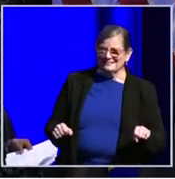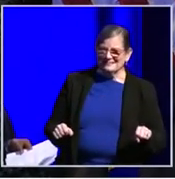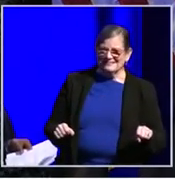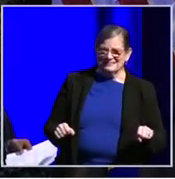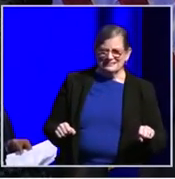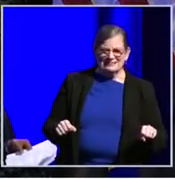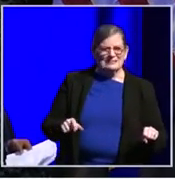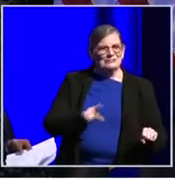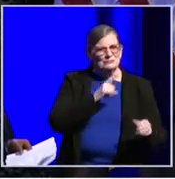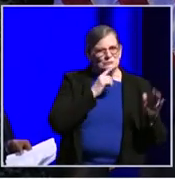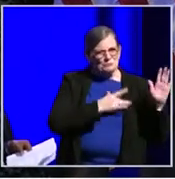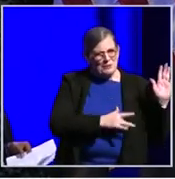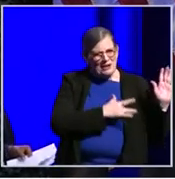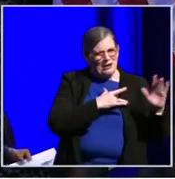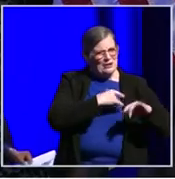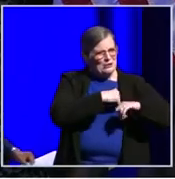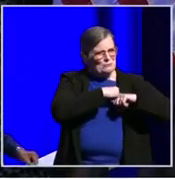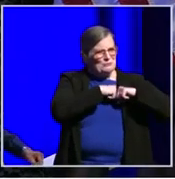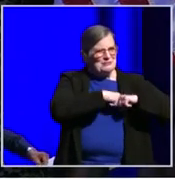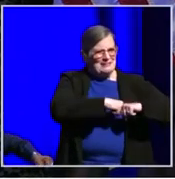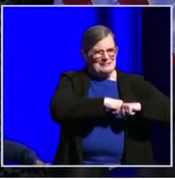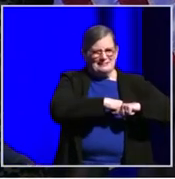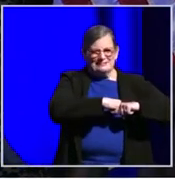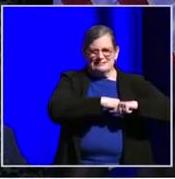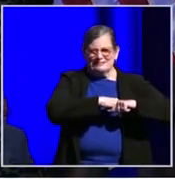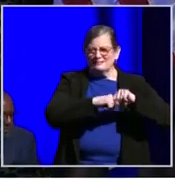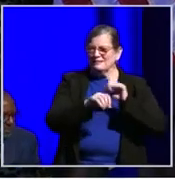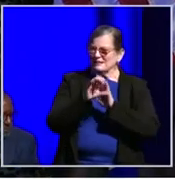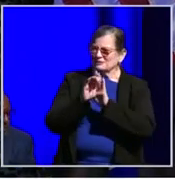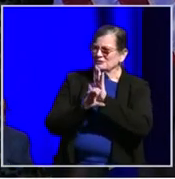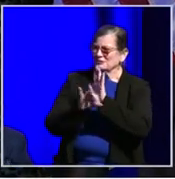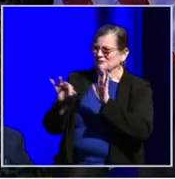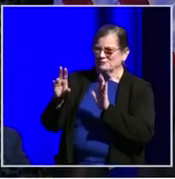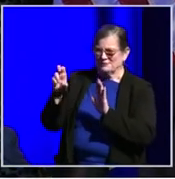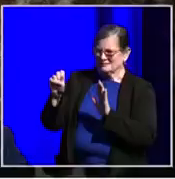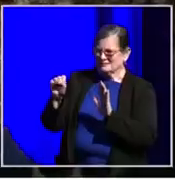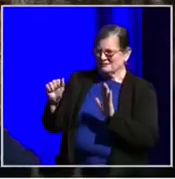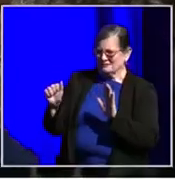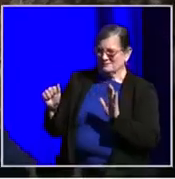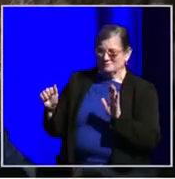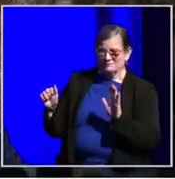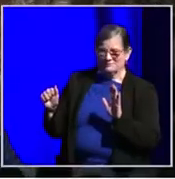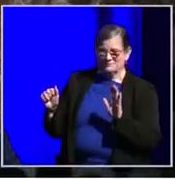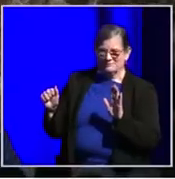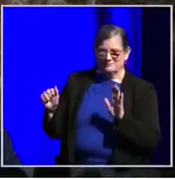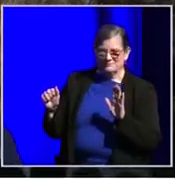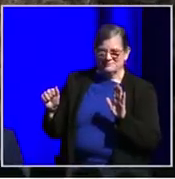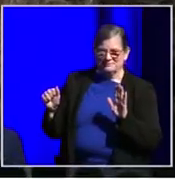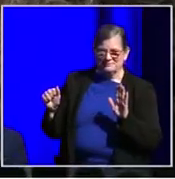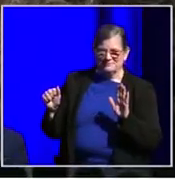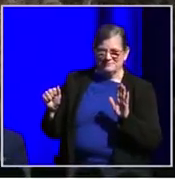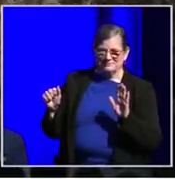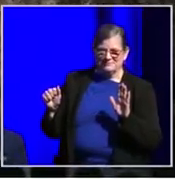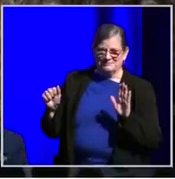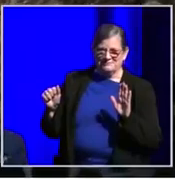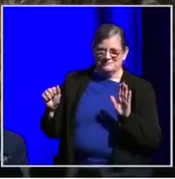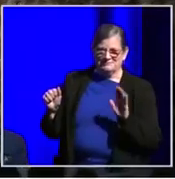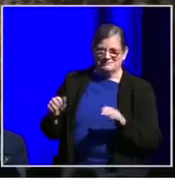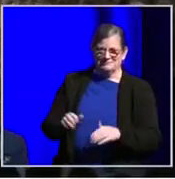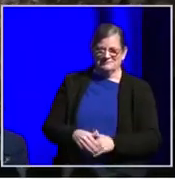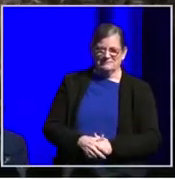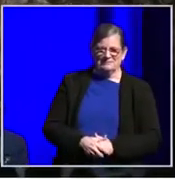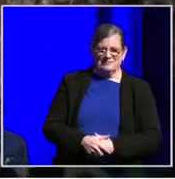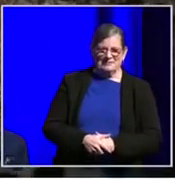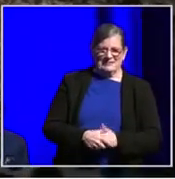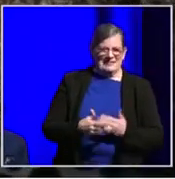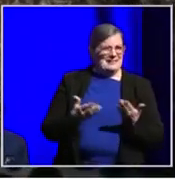Preserve, protect, and defend the Constitution of the United States. Preserve, protect, and defend the Constitution of the United States. And the District